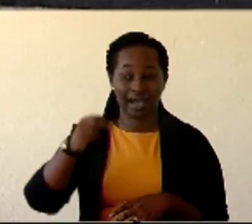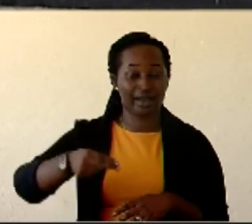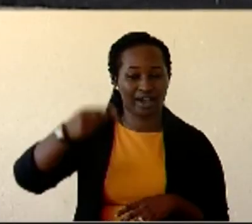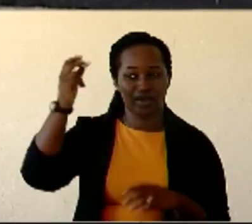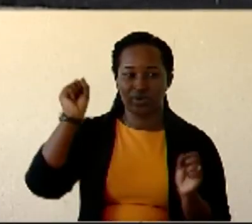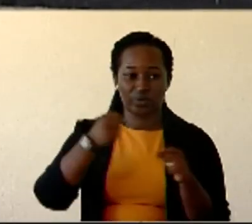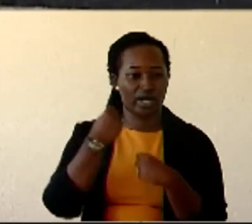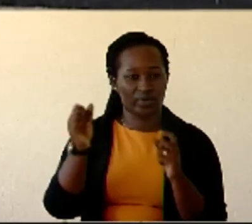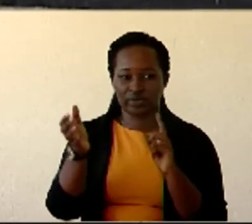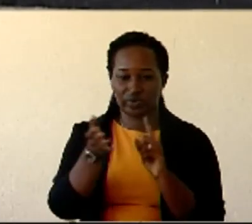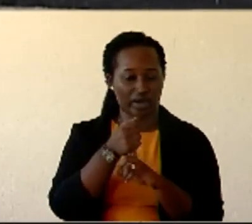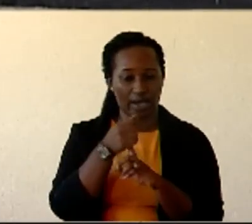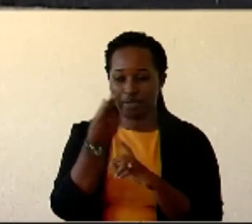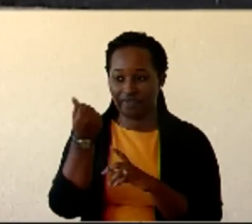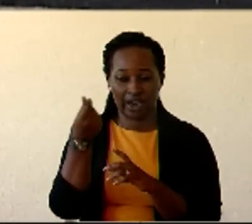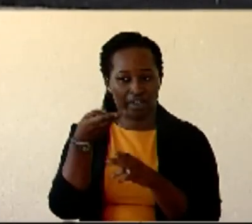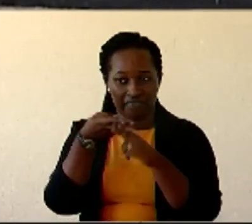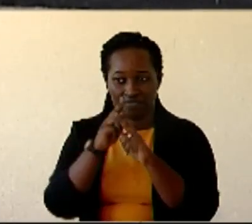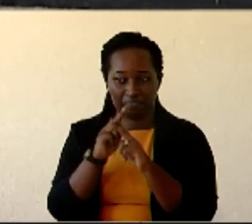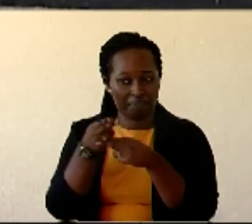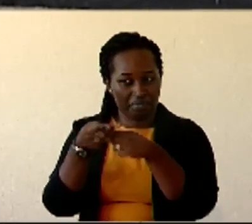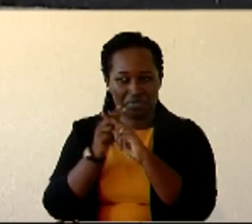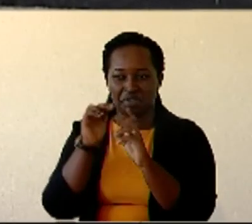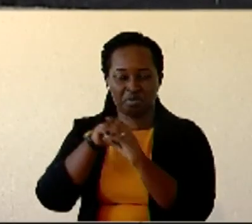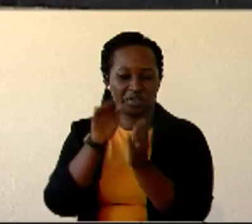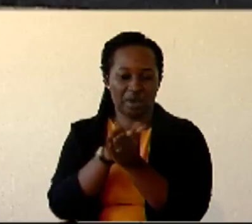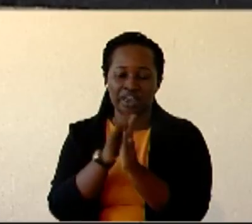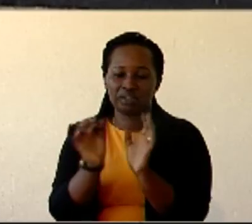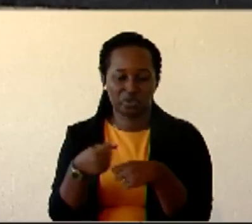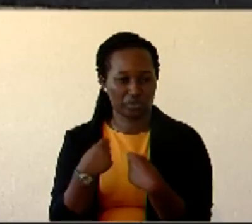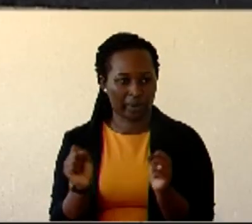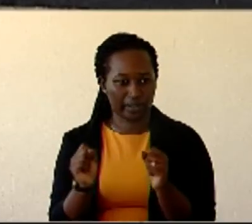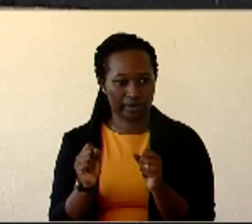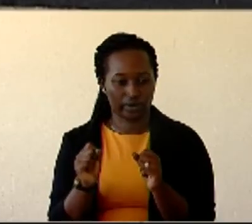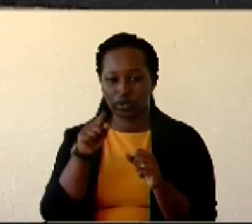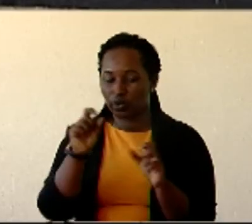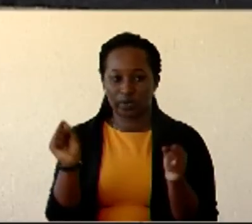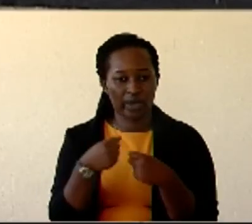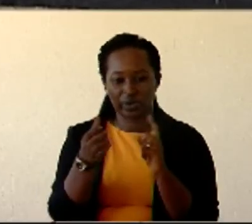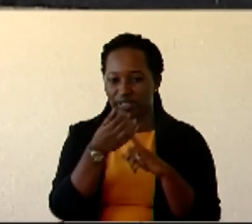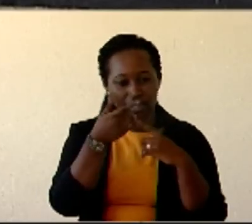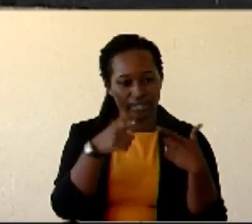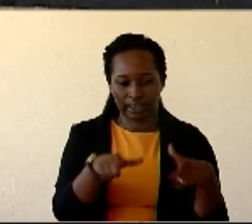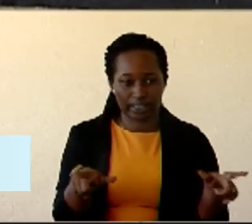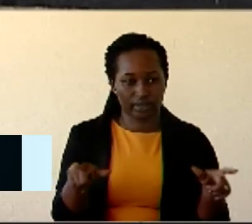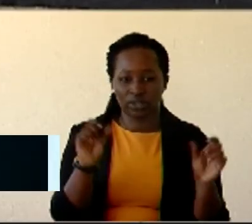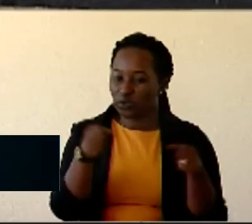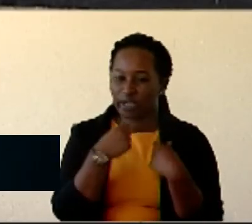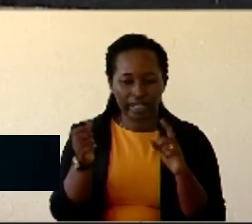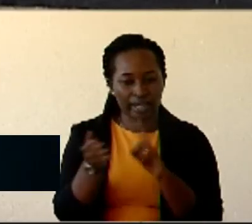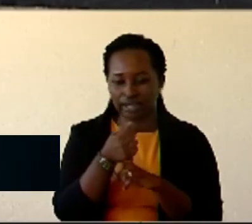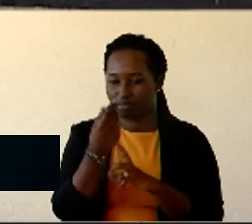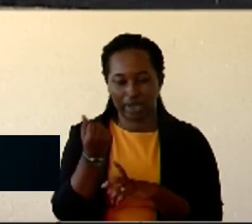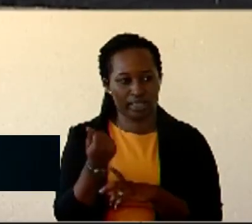therefore acquire a loan from the bank to invest in the production of goods. You cannot get land. You can't get money to